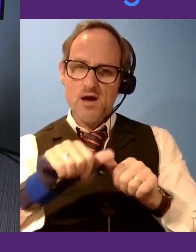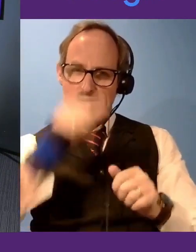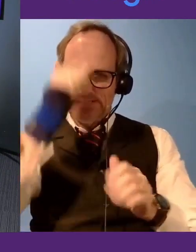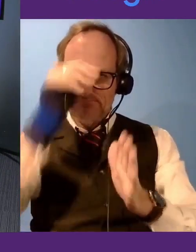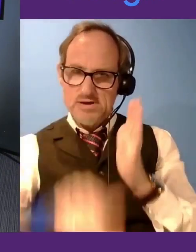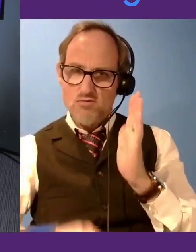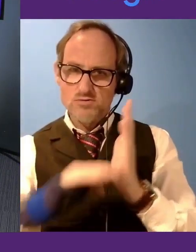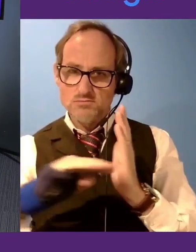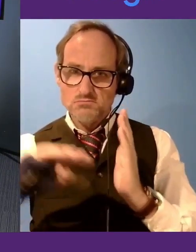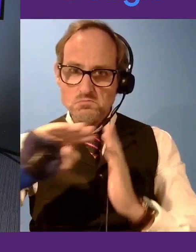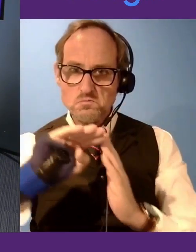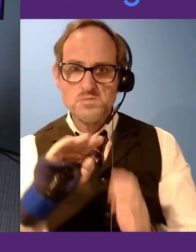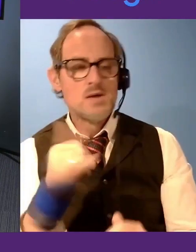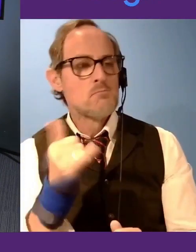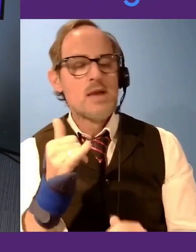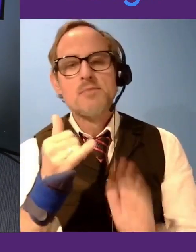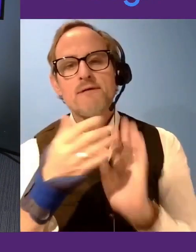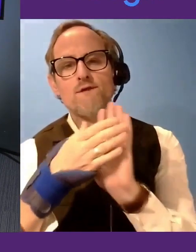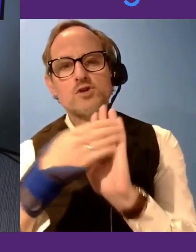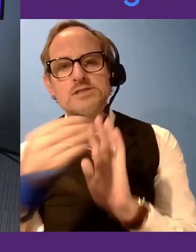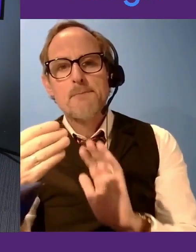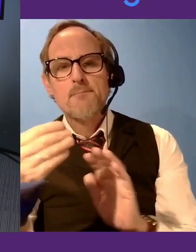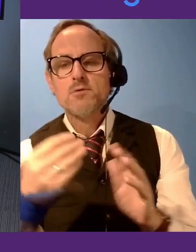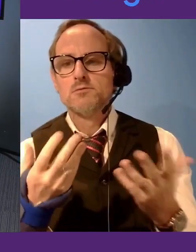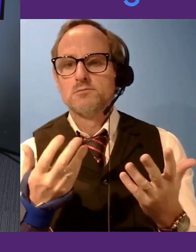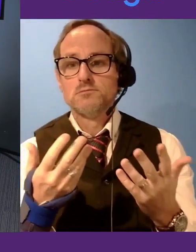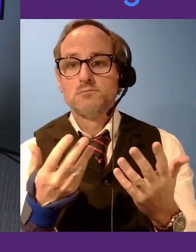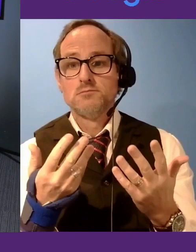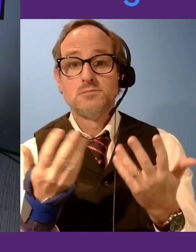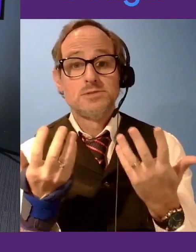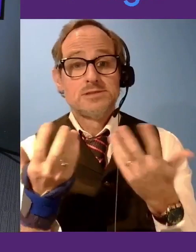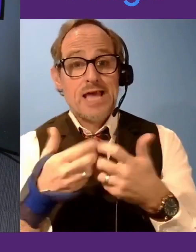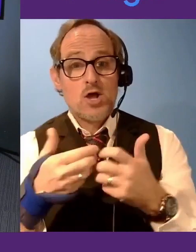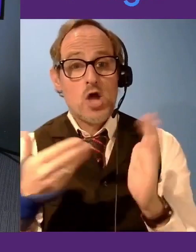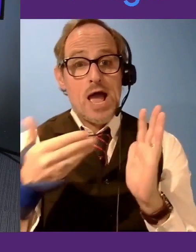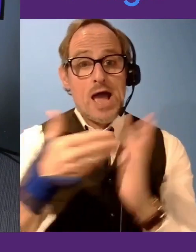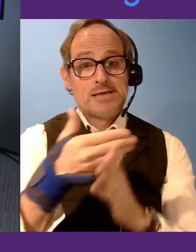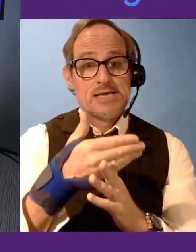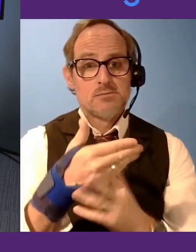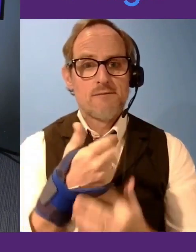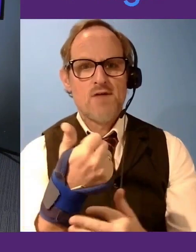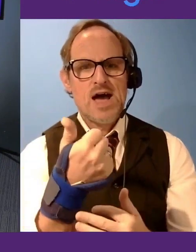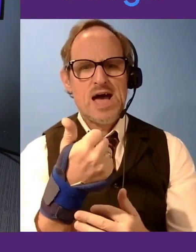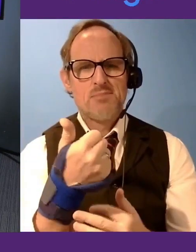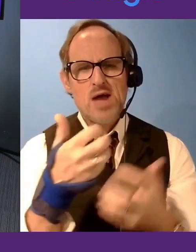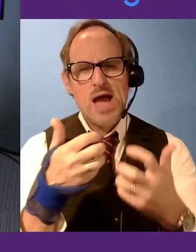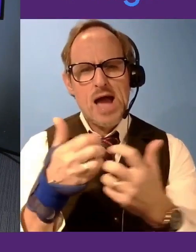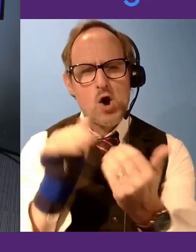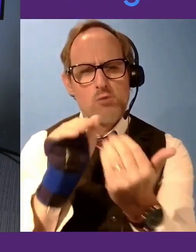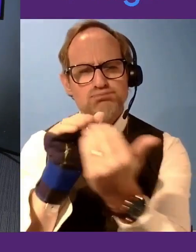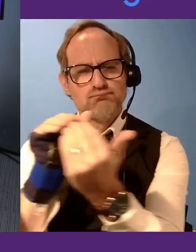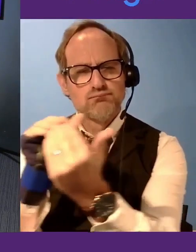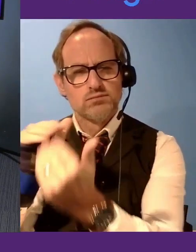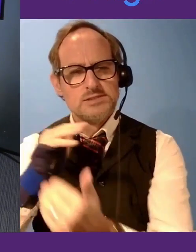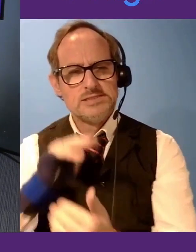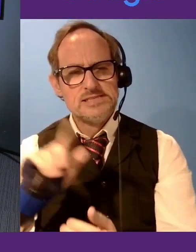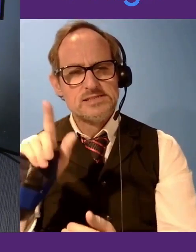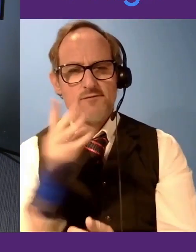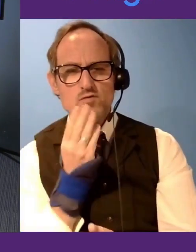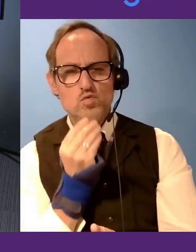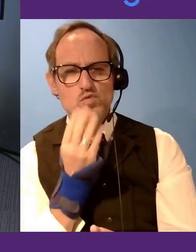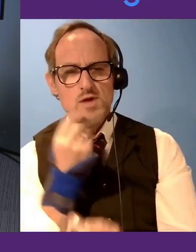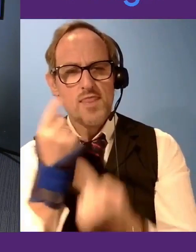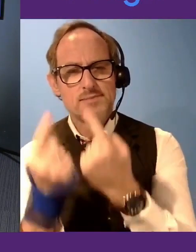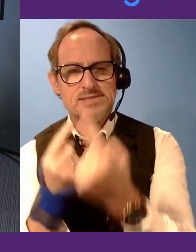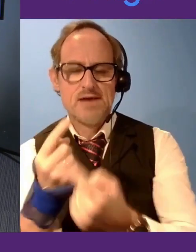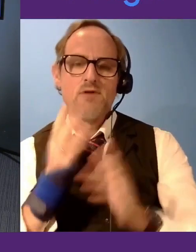accessible, but how can this be better? But back up to you, Phil. So. Yeah, I was just going to kind of align with that, just to